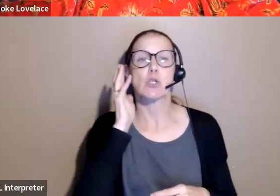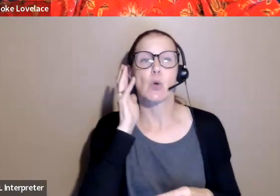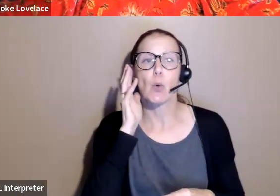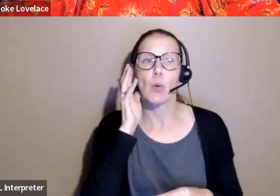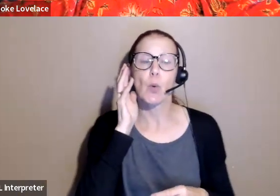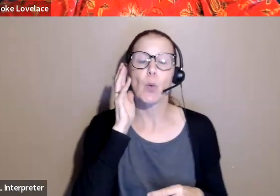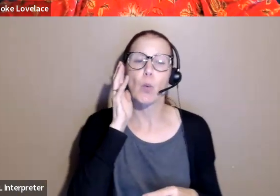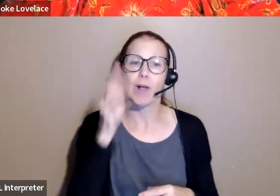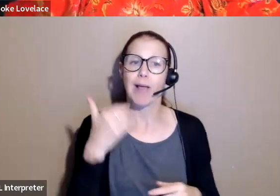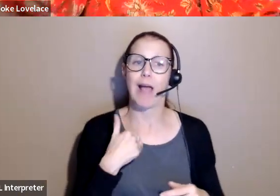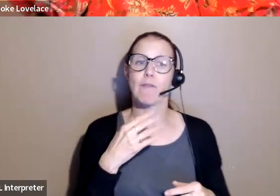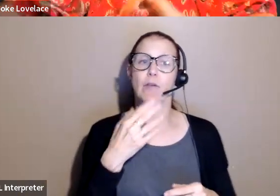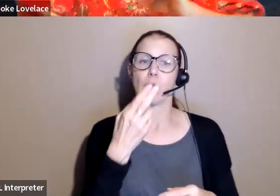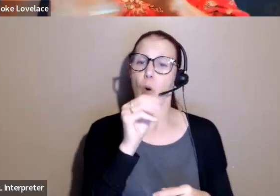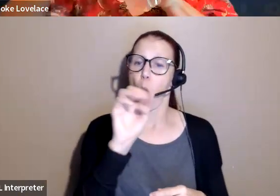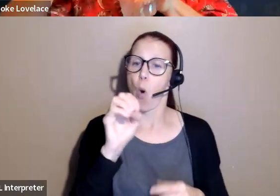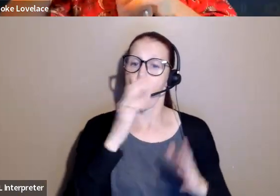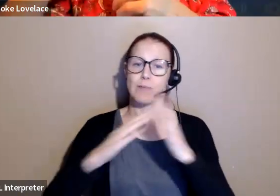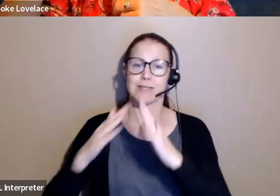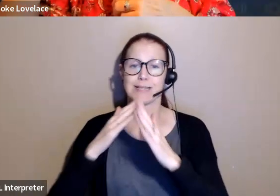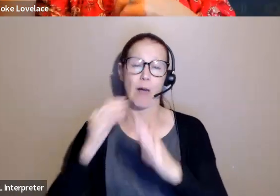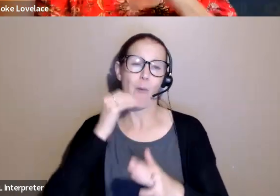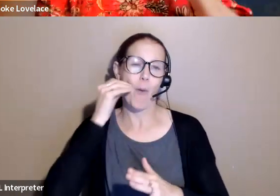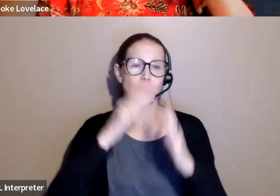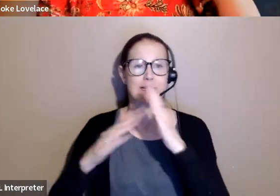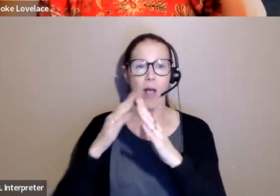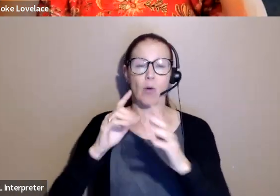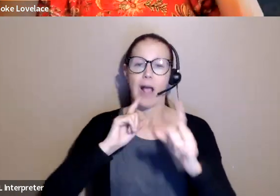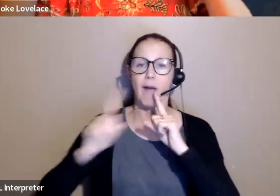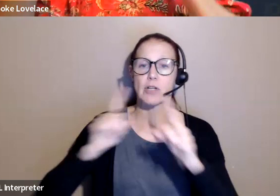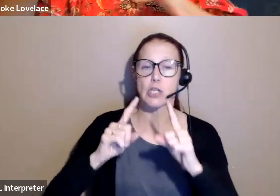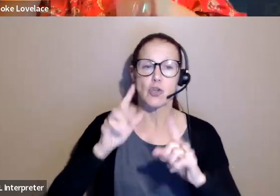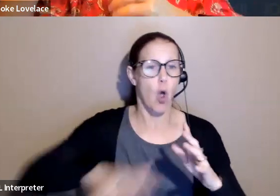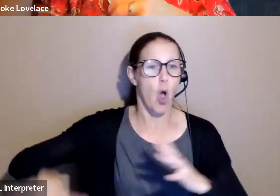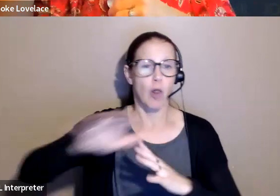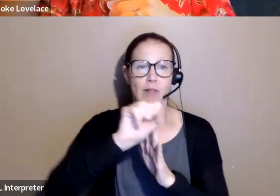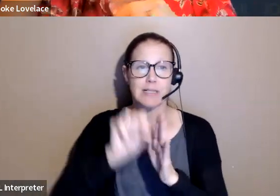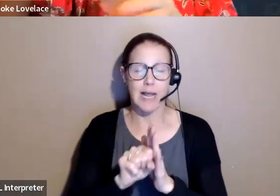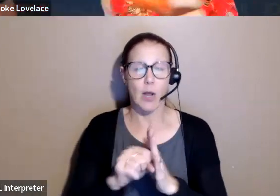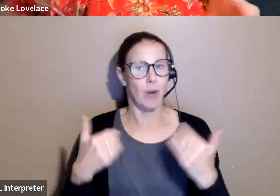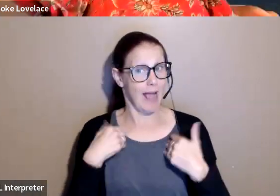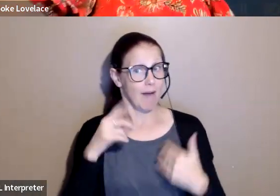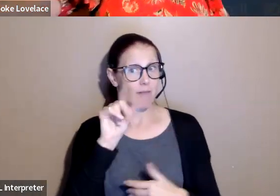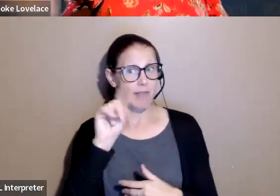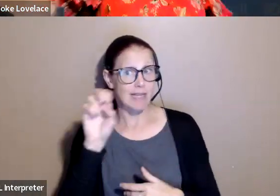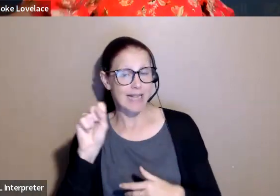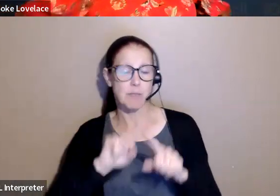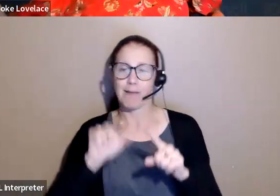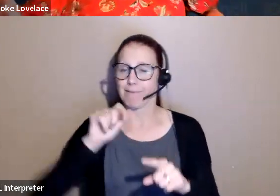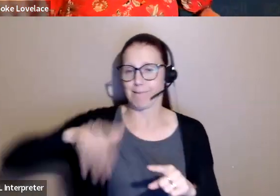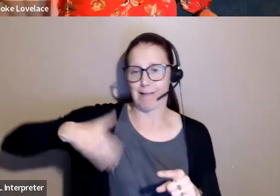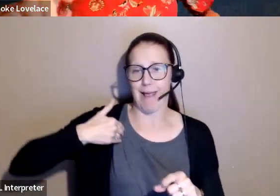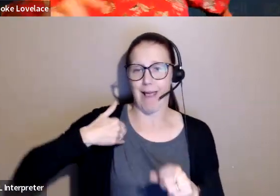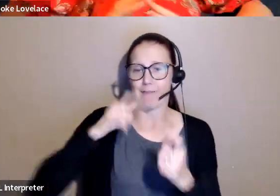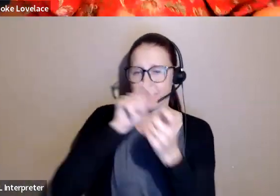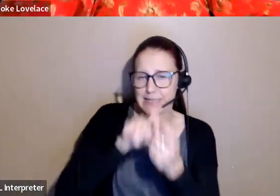having hometown conversations around the state, and we have the dates, we don't have the details. So the last one at the end of November